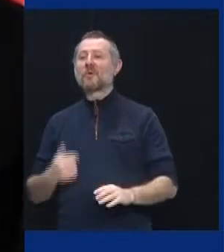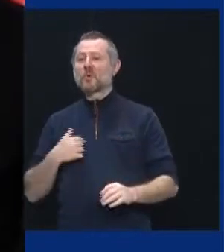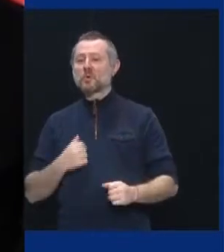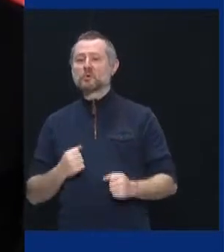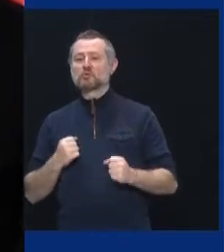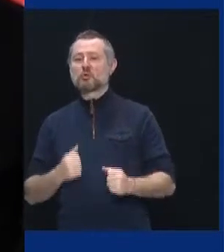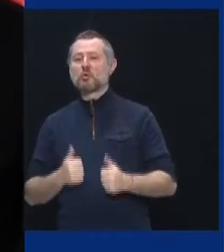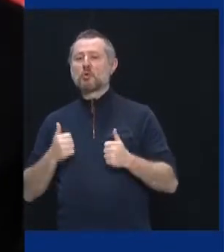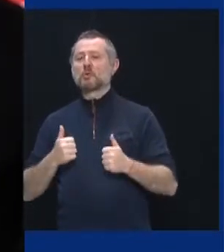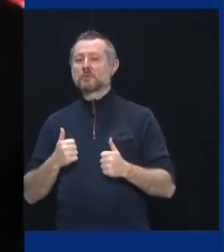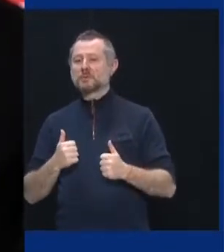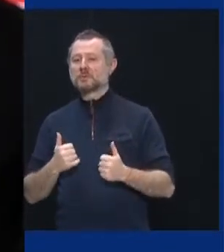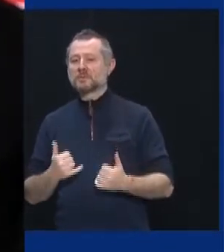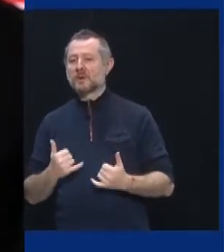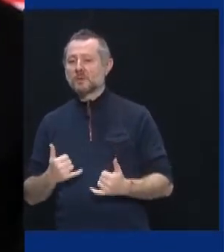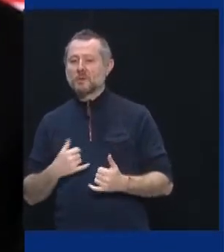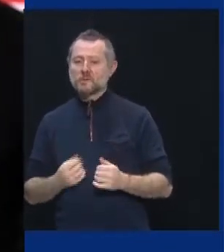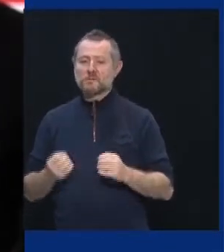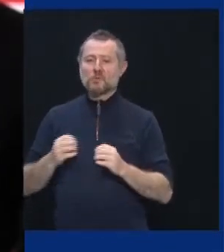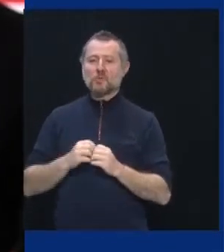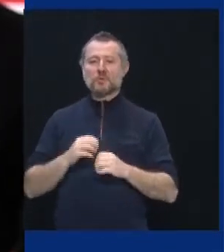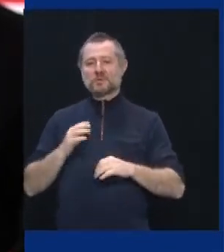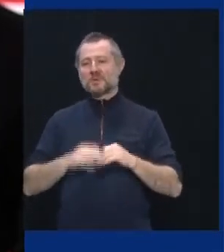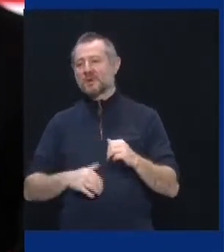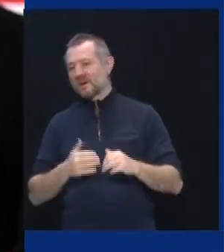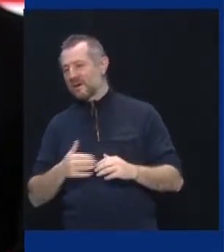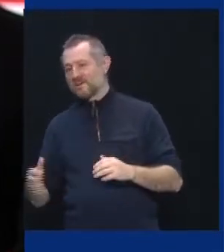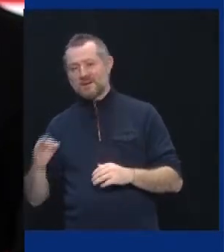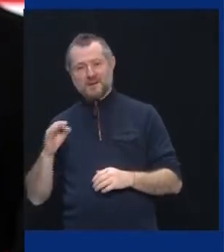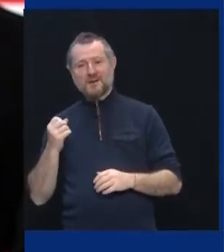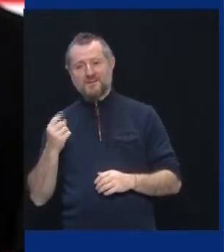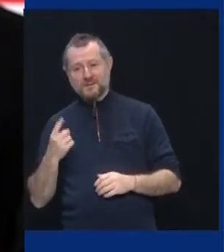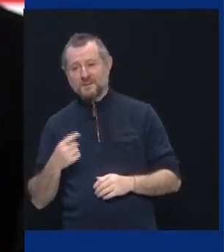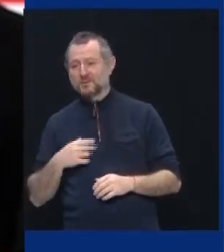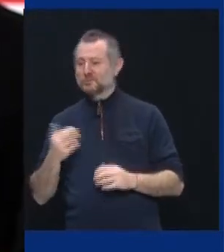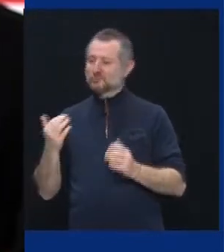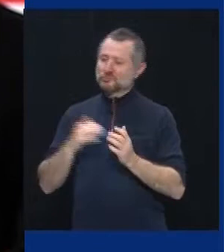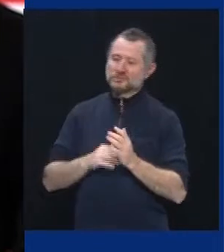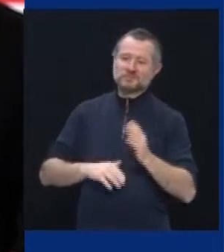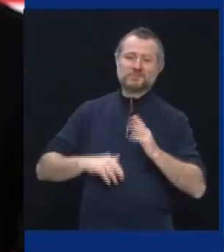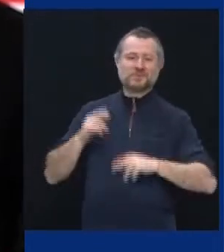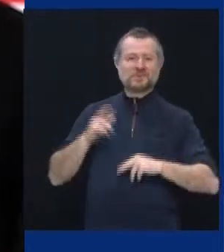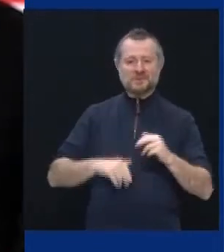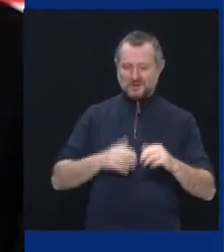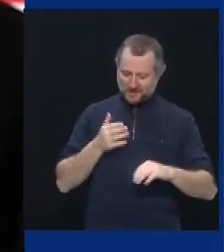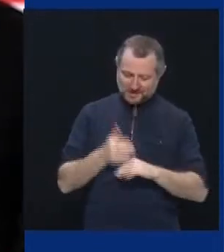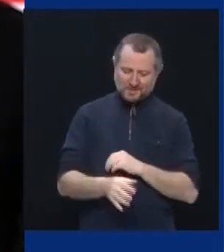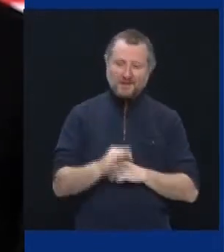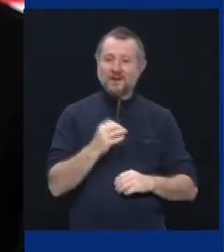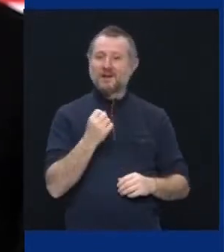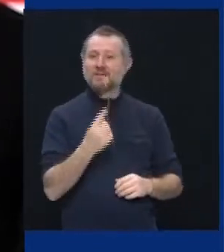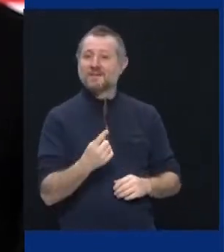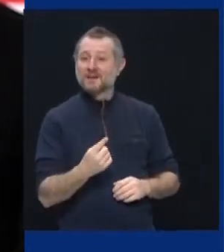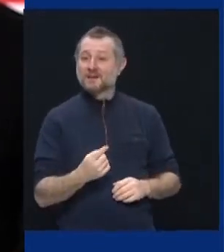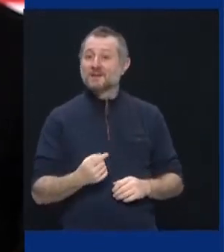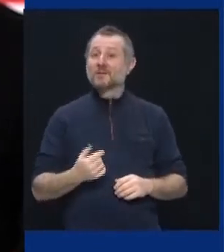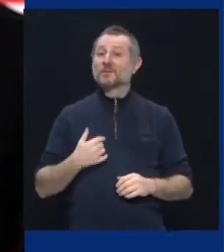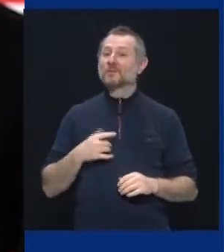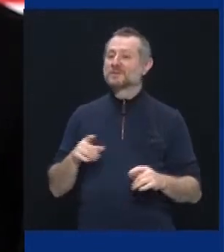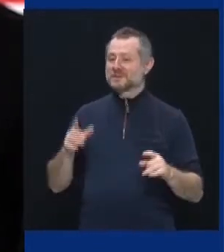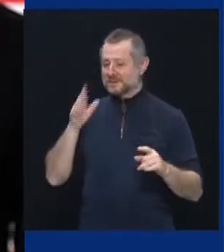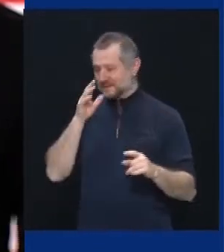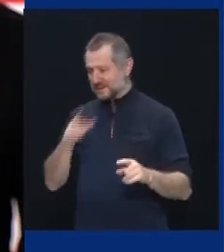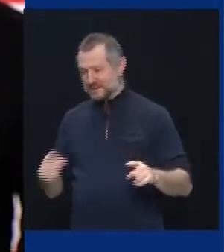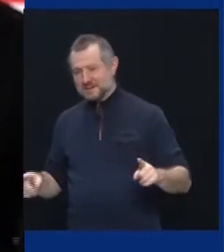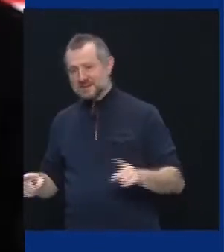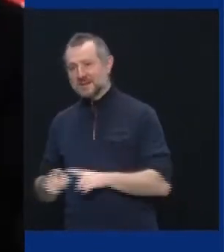more unified after 9/11. We rebuilt better after 9/11. And we're going to do the same exact thing after